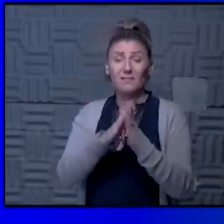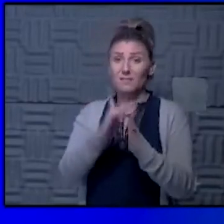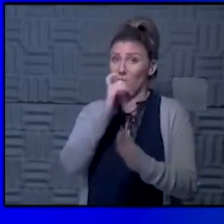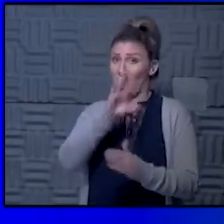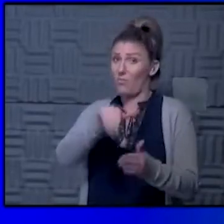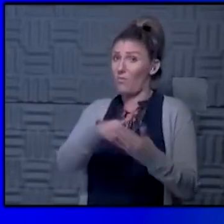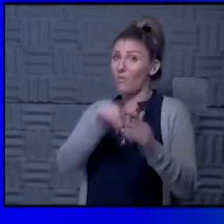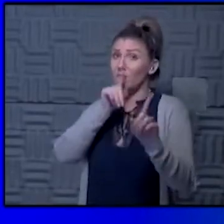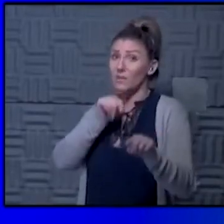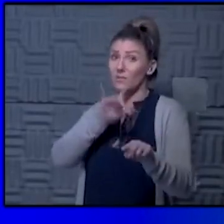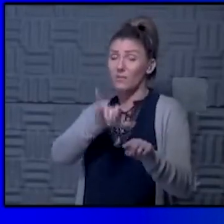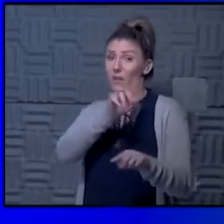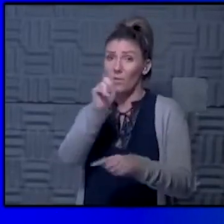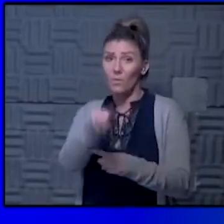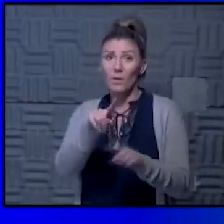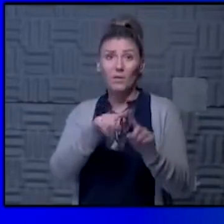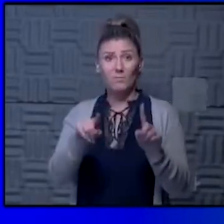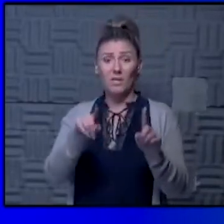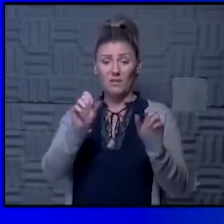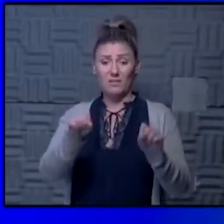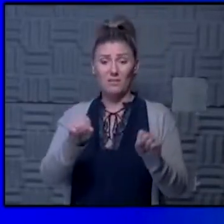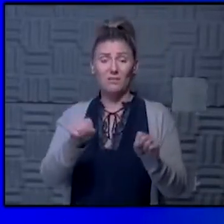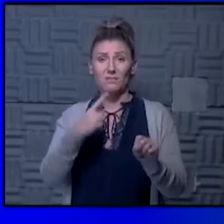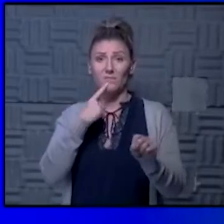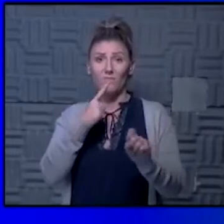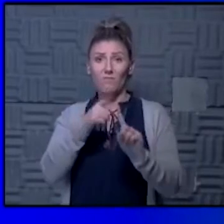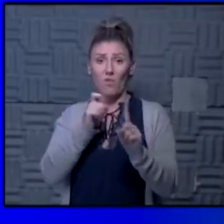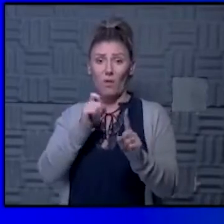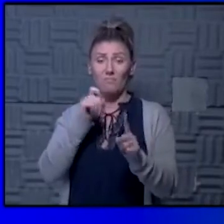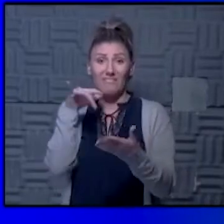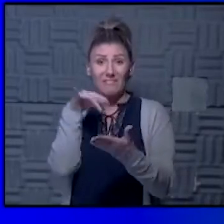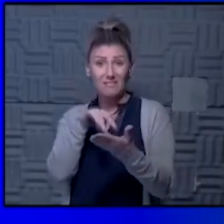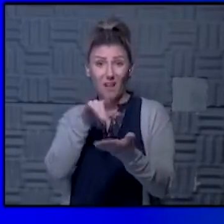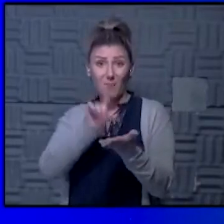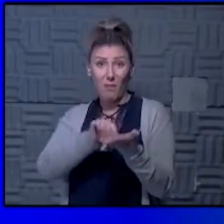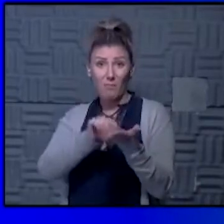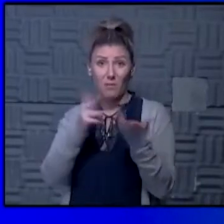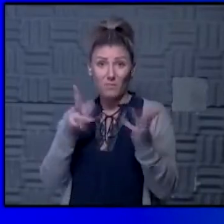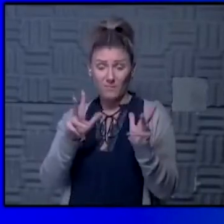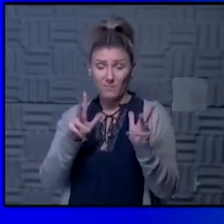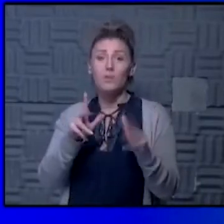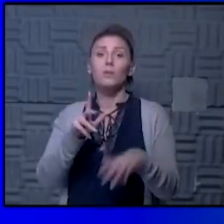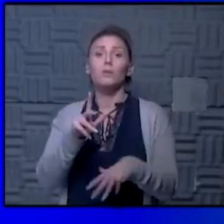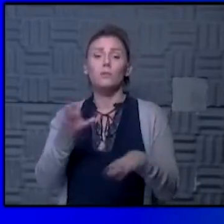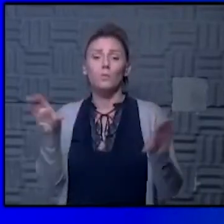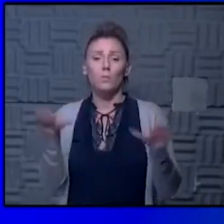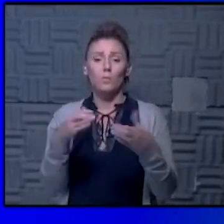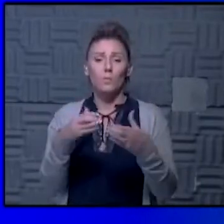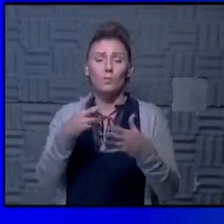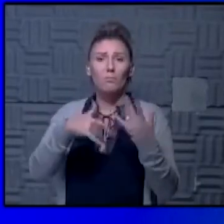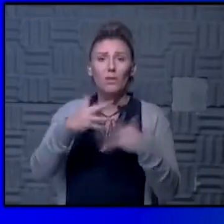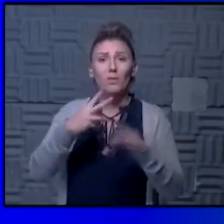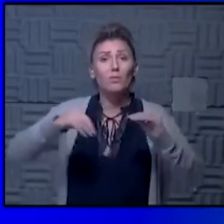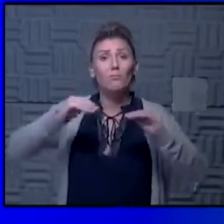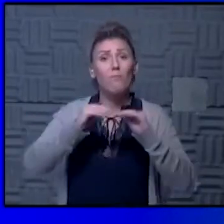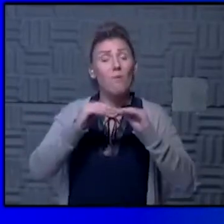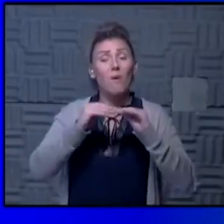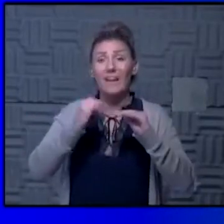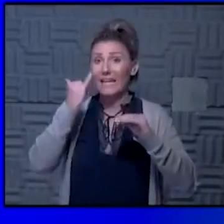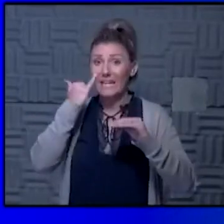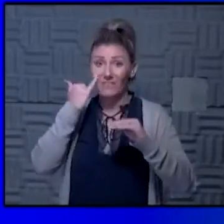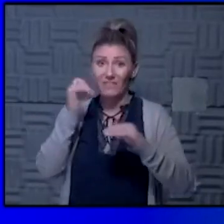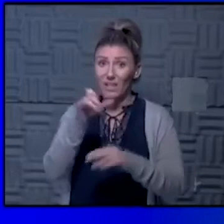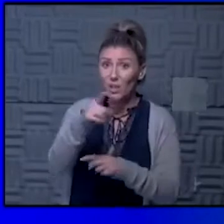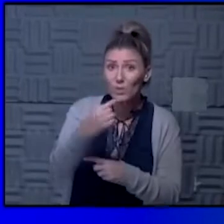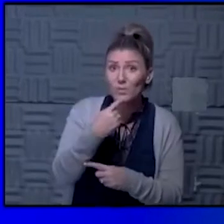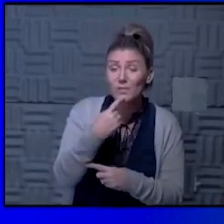answers to that question, but we can say from the published studies that group gatherings certainly are more, and whether that's, like